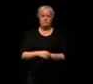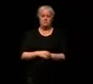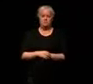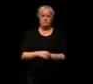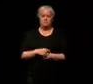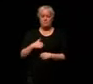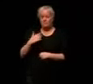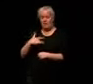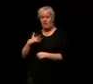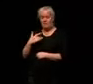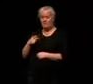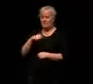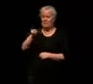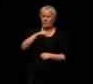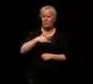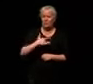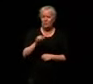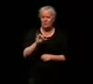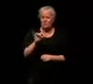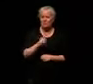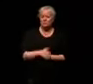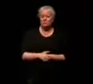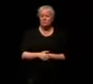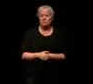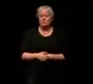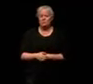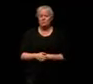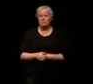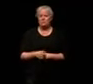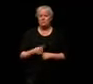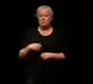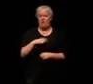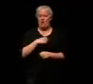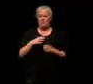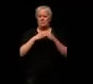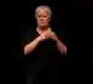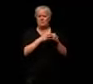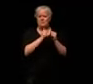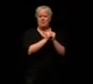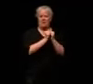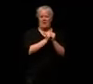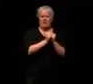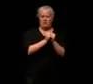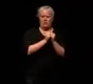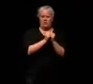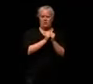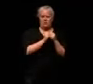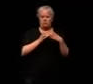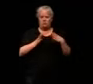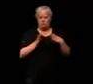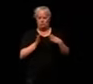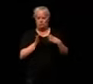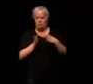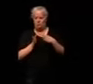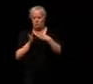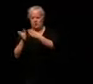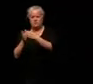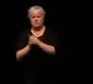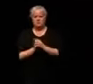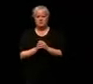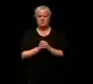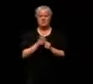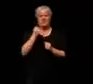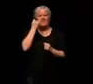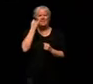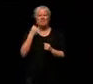that we all must pull our party in this direction or that direction is the wrong direction to think about coming